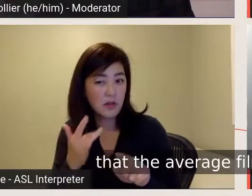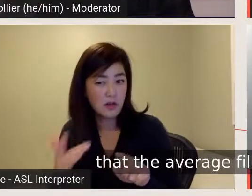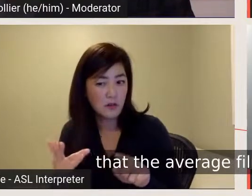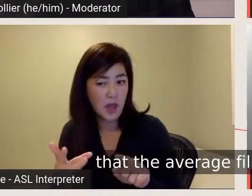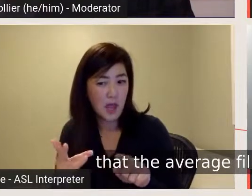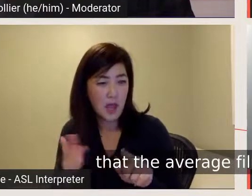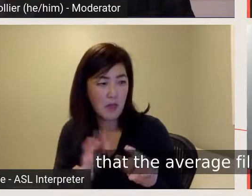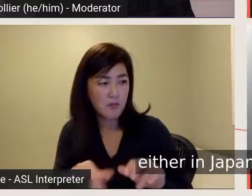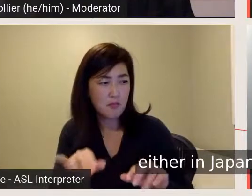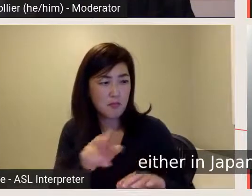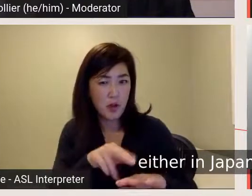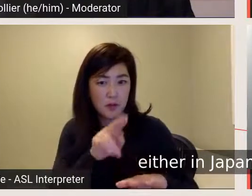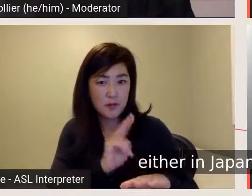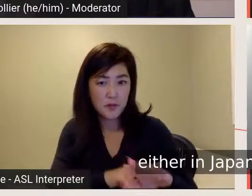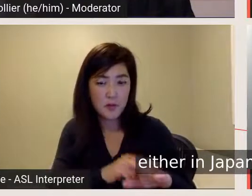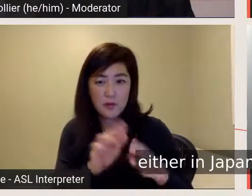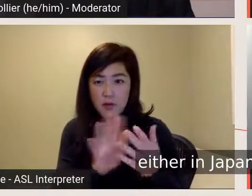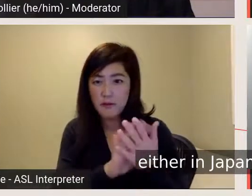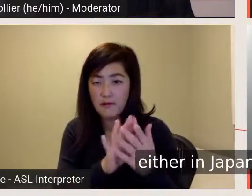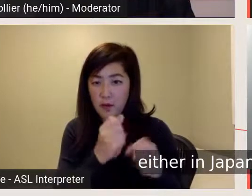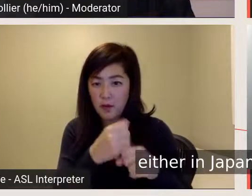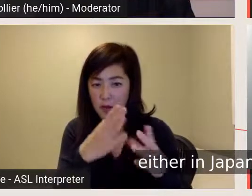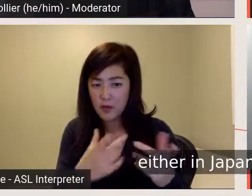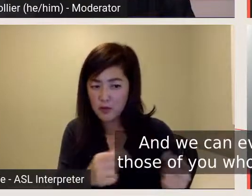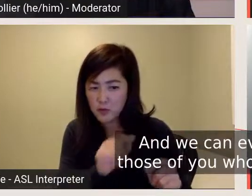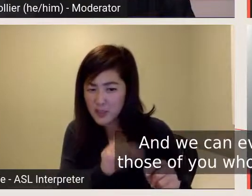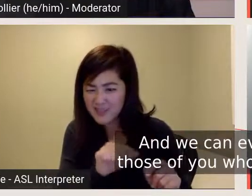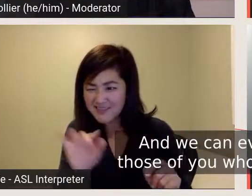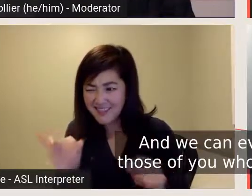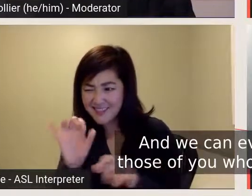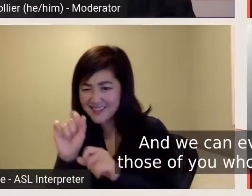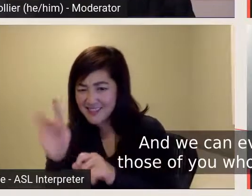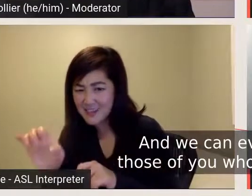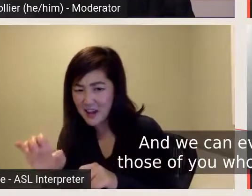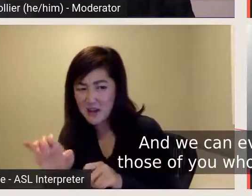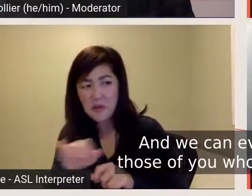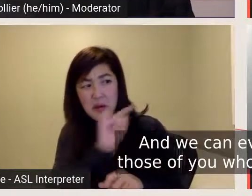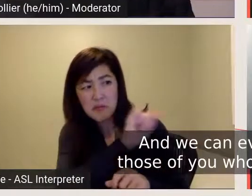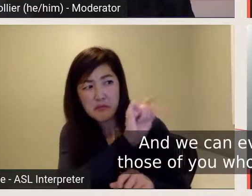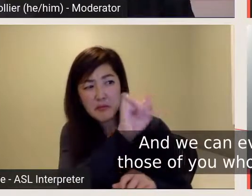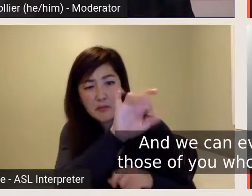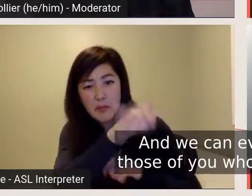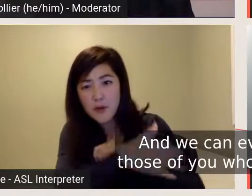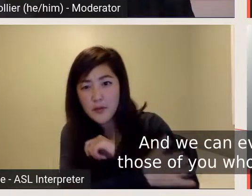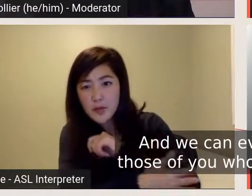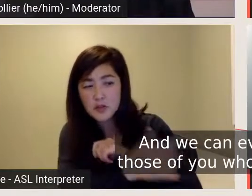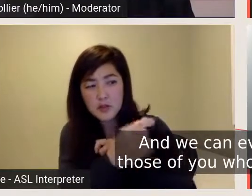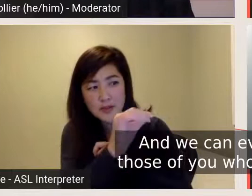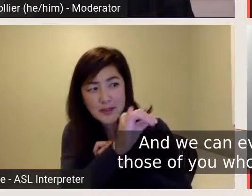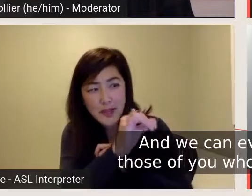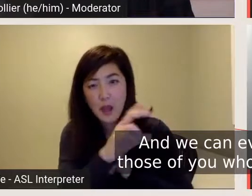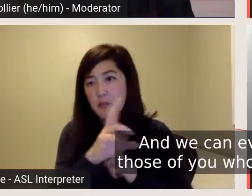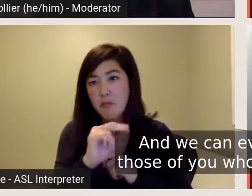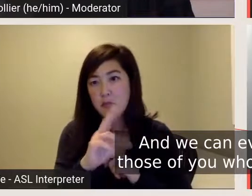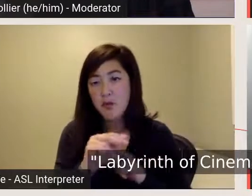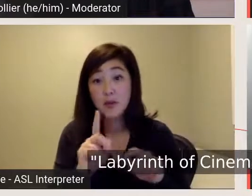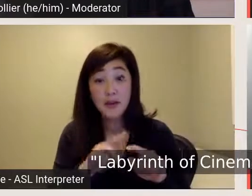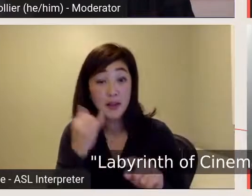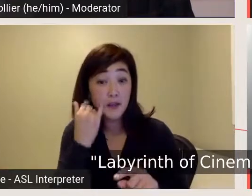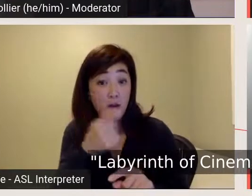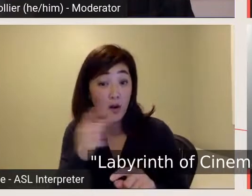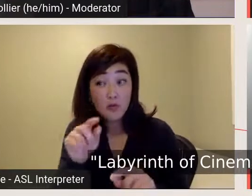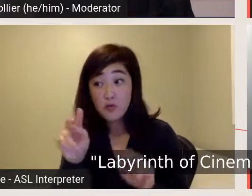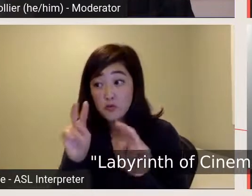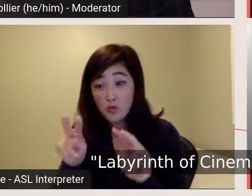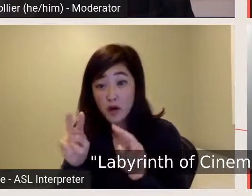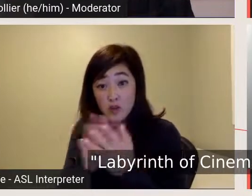is doing, either in Japan or abroad. And we can even see, for those of you who saw the film, Labyrinth